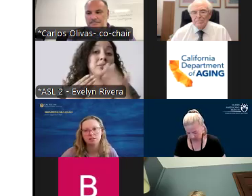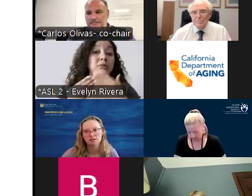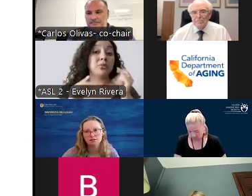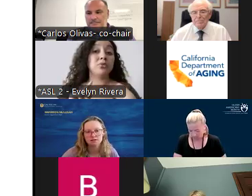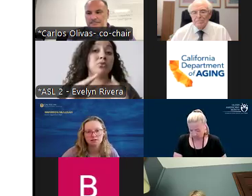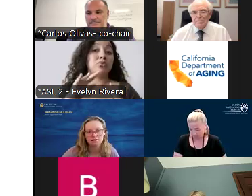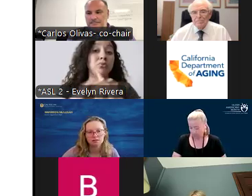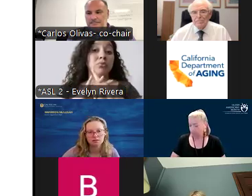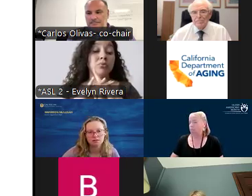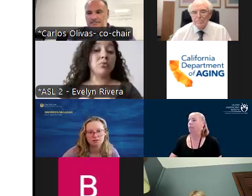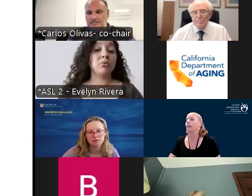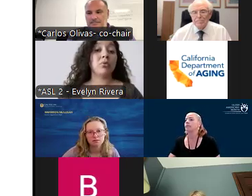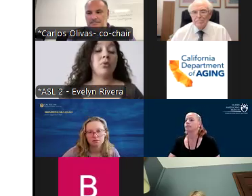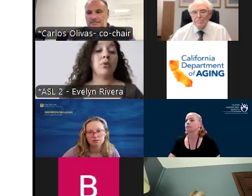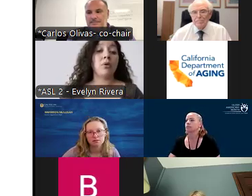attend.